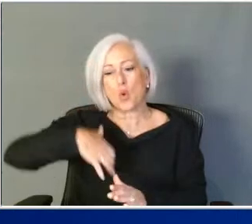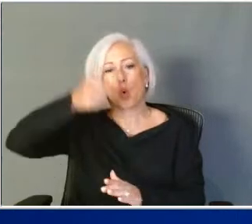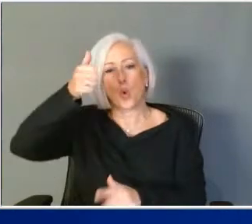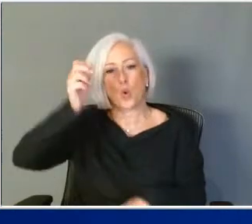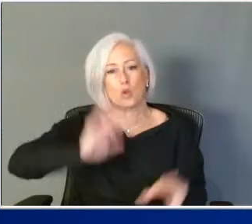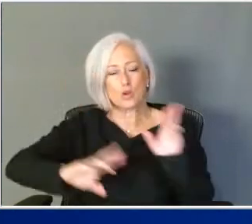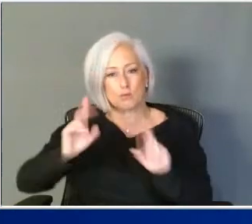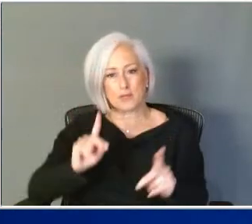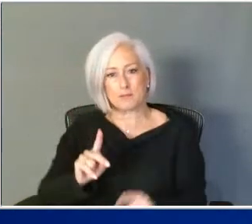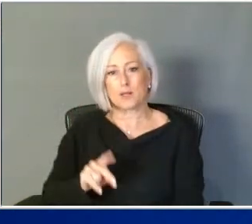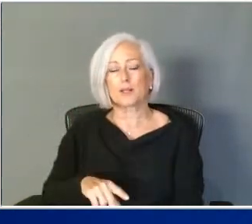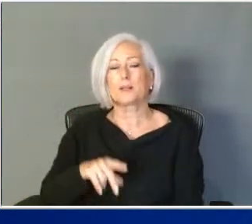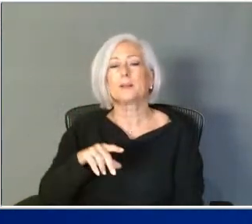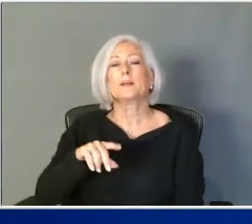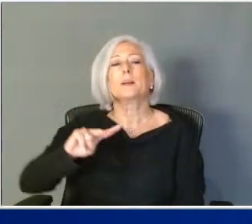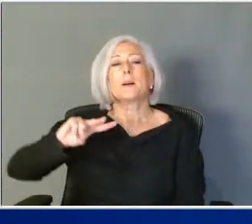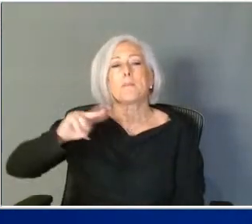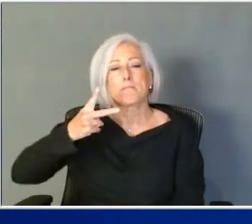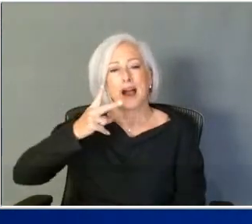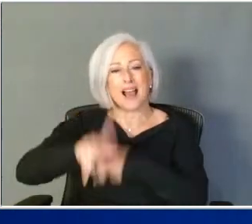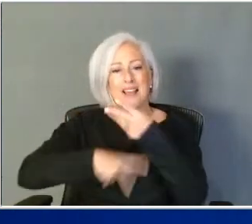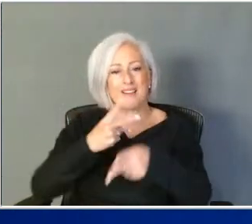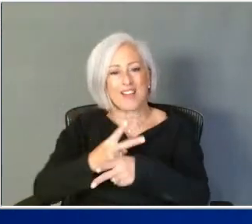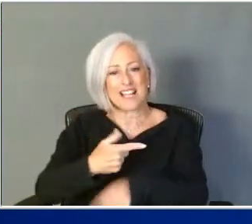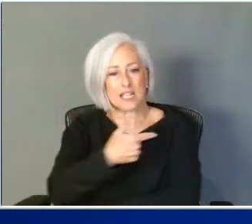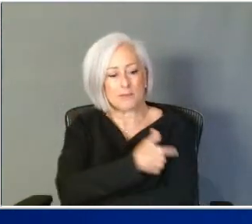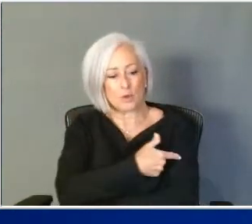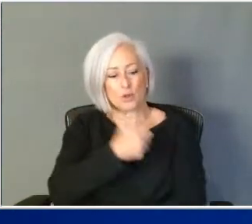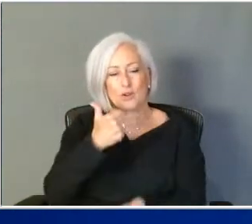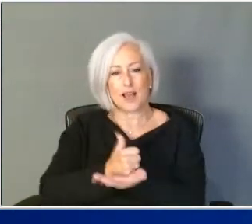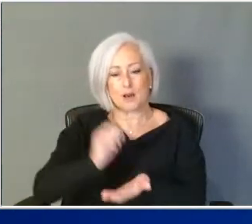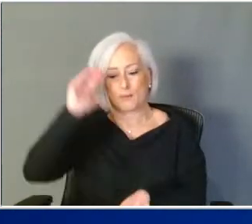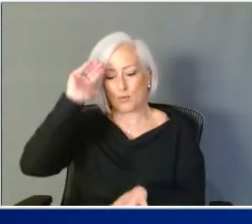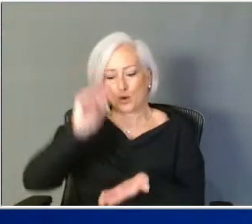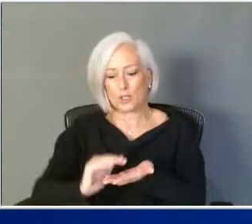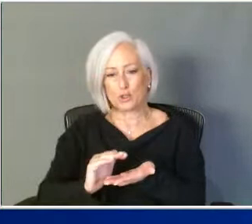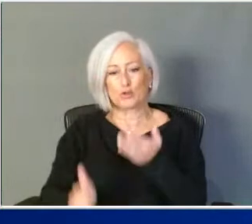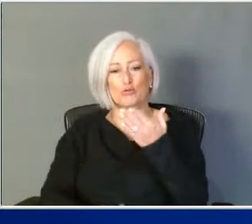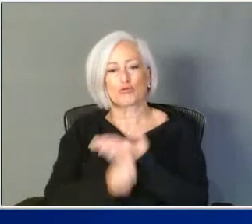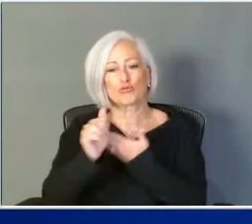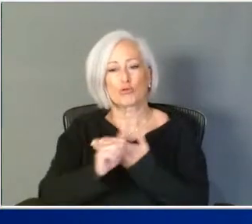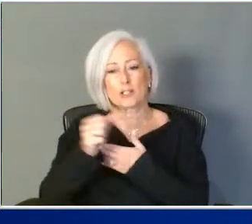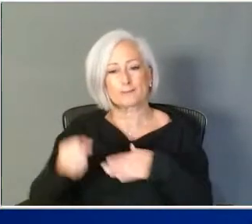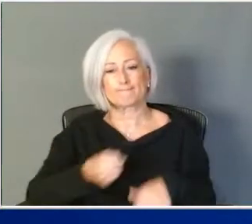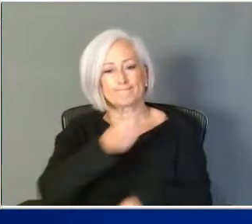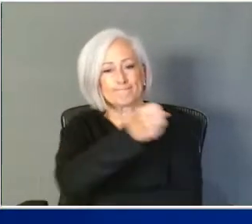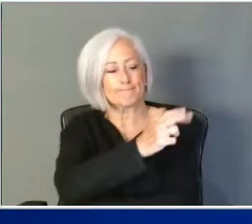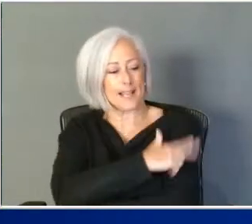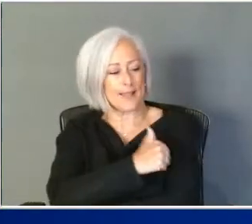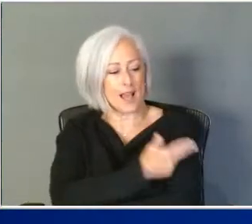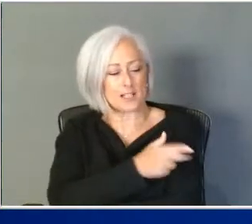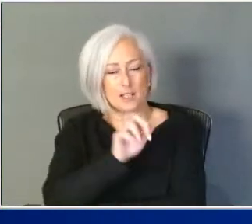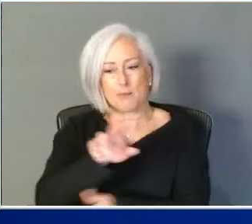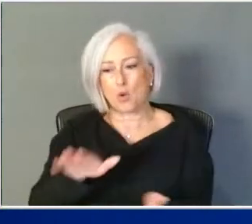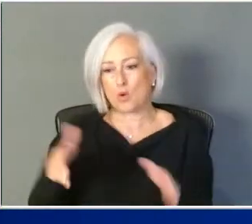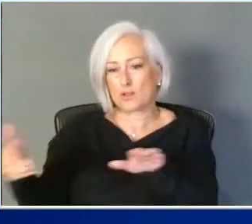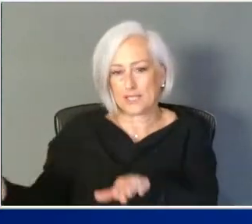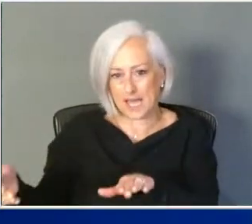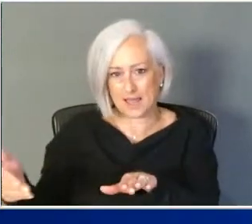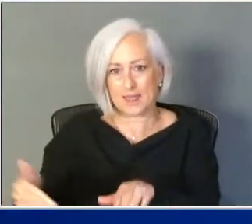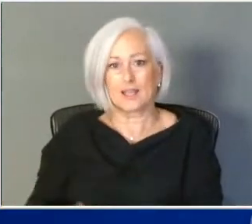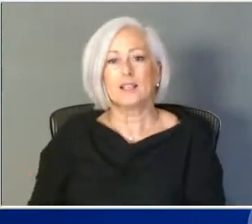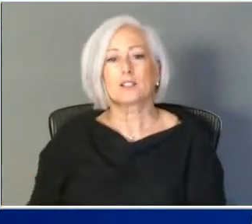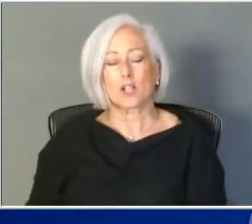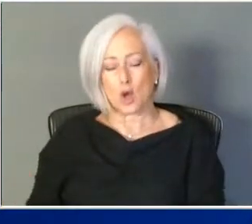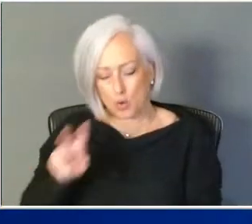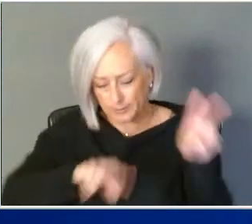bivalent booster did help reduce that risk of hospitalization and severe outcomes. So again, continuing to assimilate all the data, but it